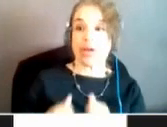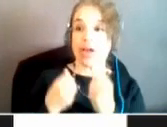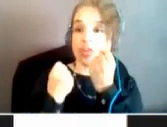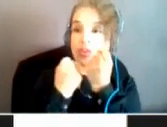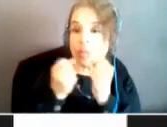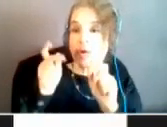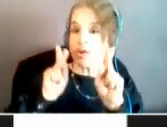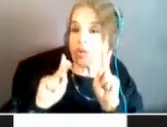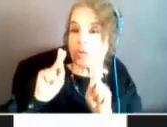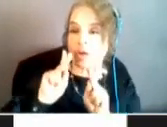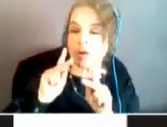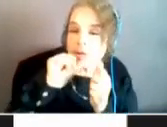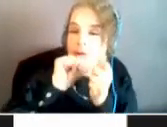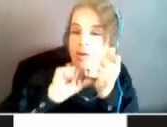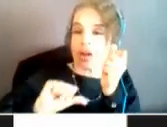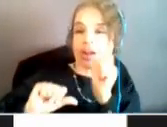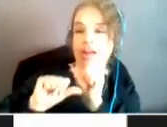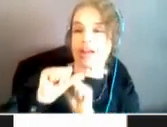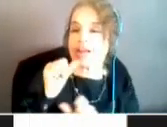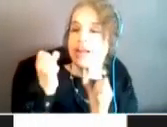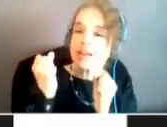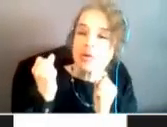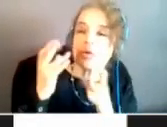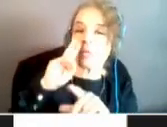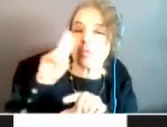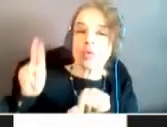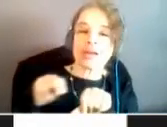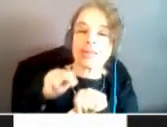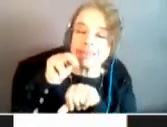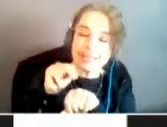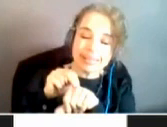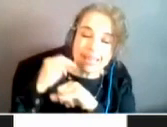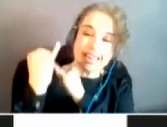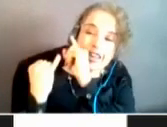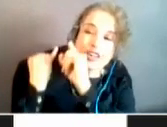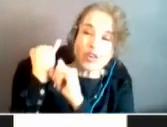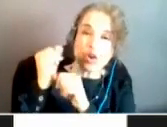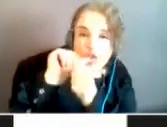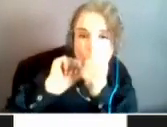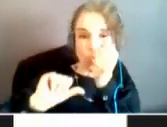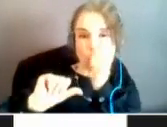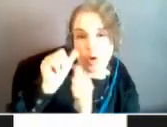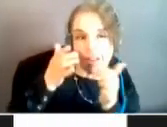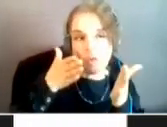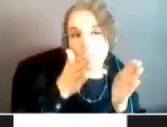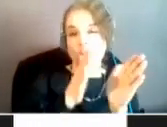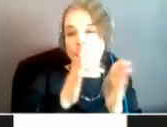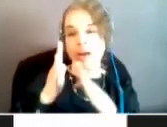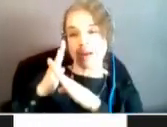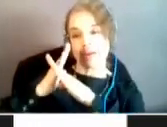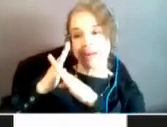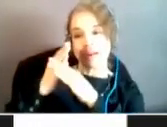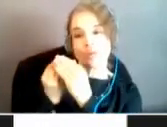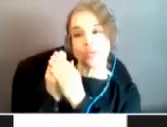Supporting people bereaved by suicide is a key objective of many international suicide prevention strategies. And this has